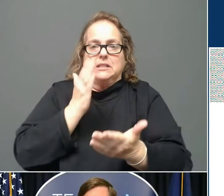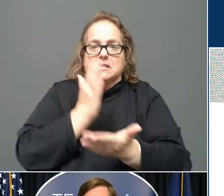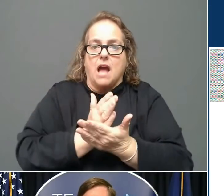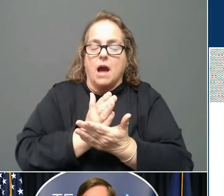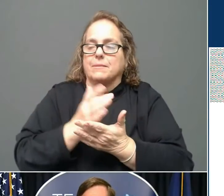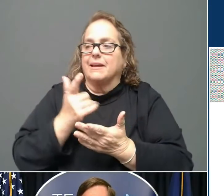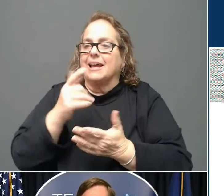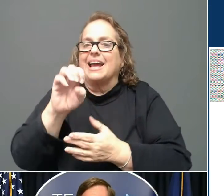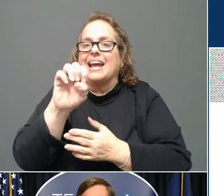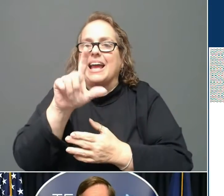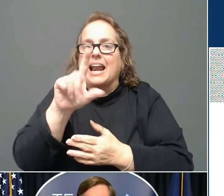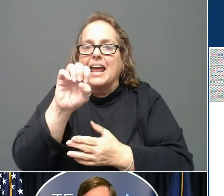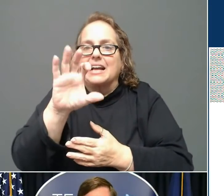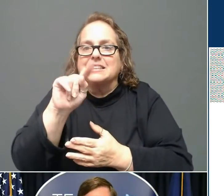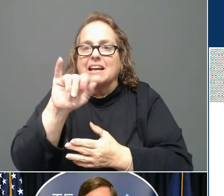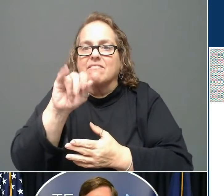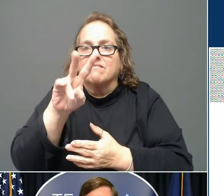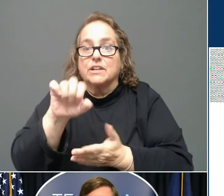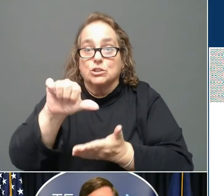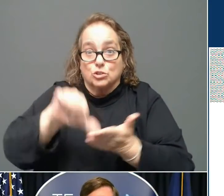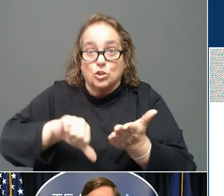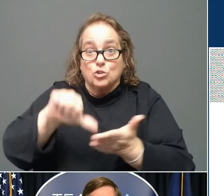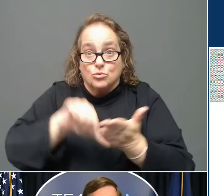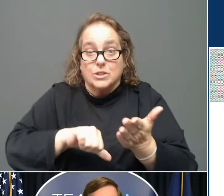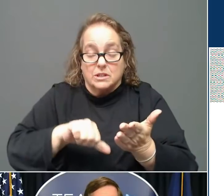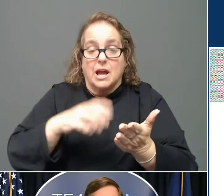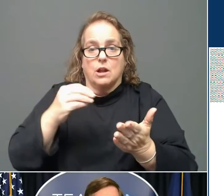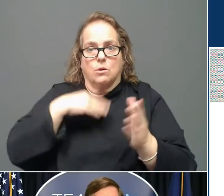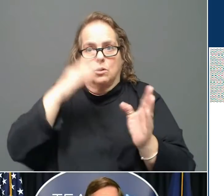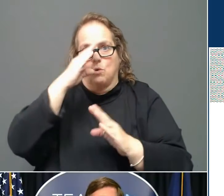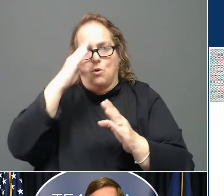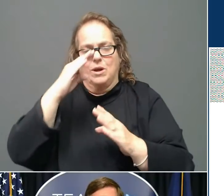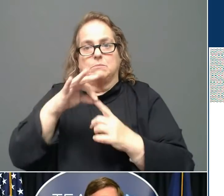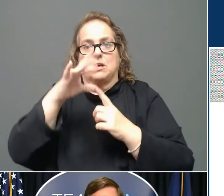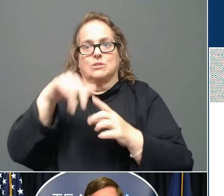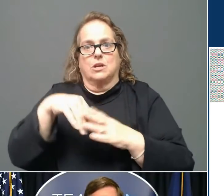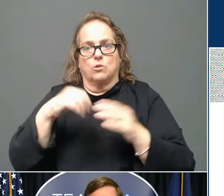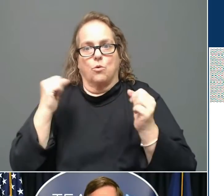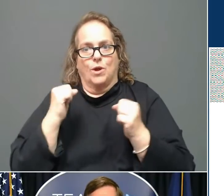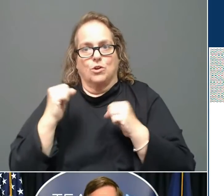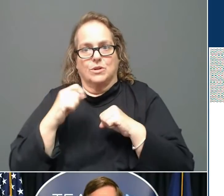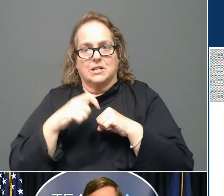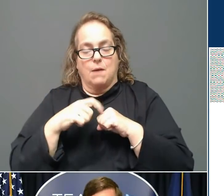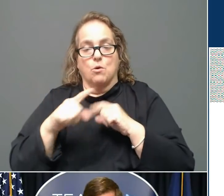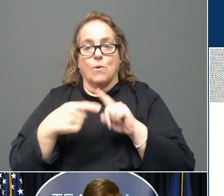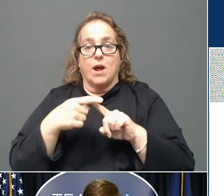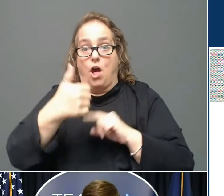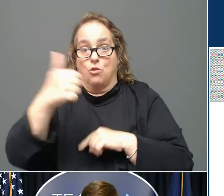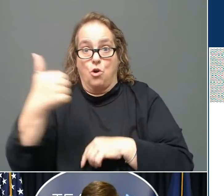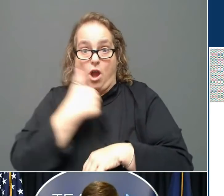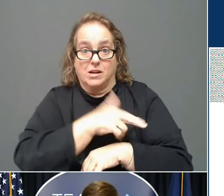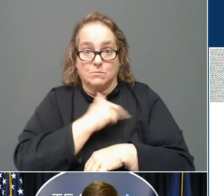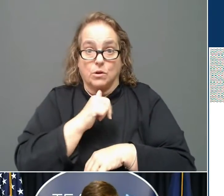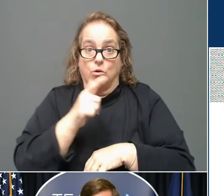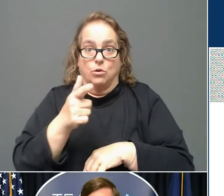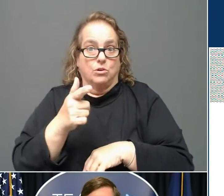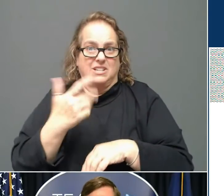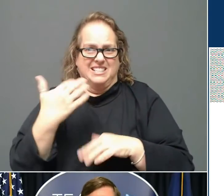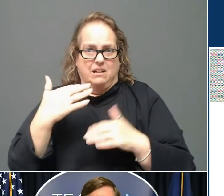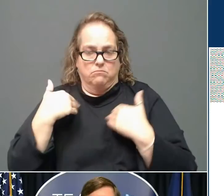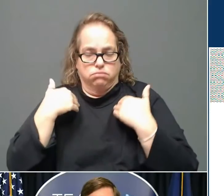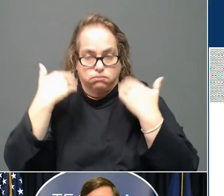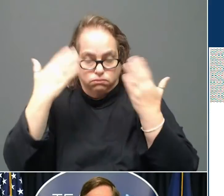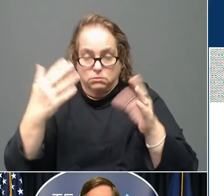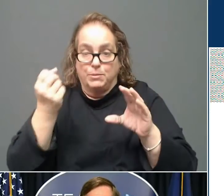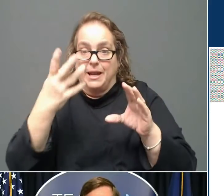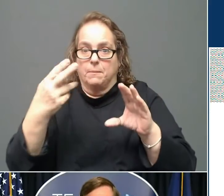our worries, especially in the winter when other hospitals were being overrun. We never reached that